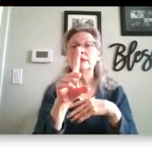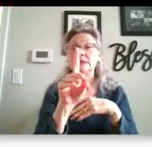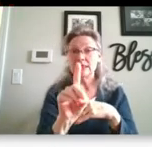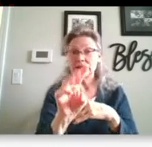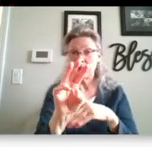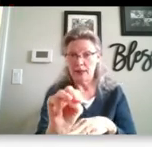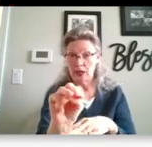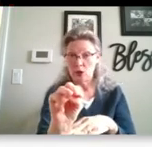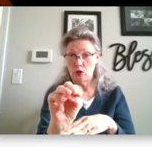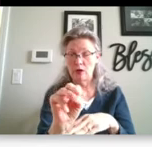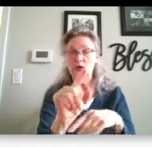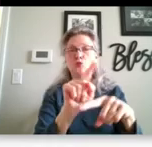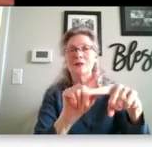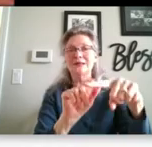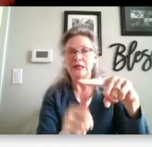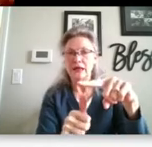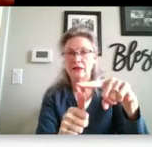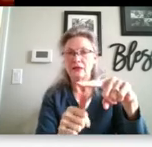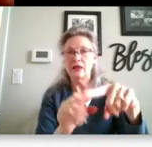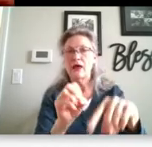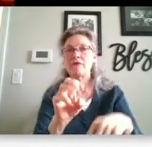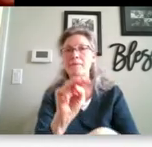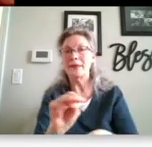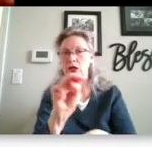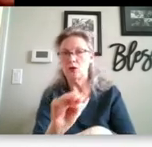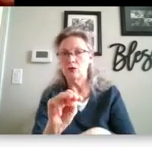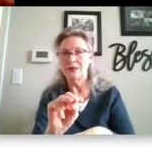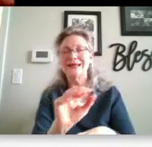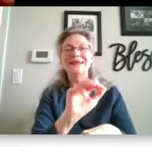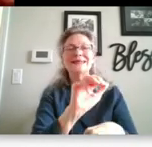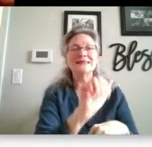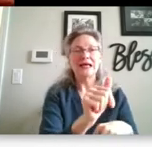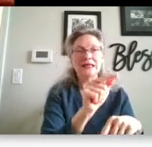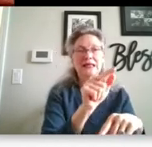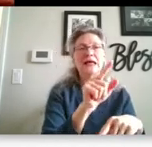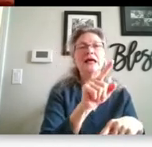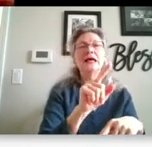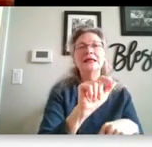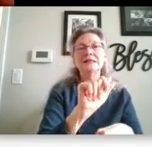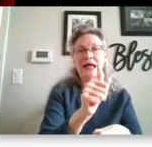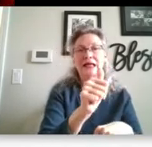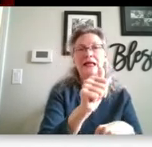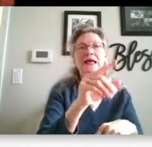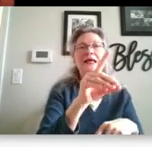1/10 of a meter. It takes 10 decimeters to create a meter.